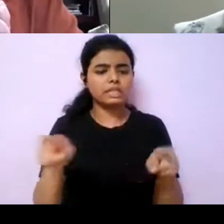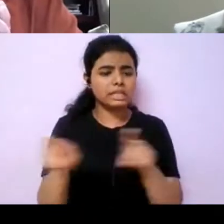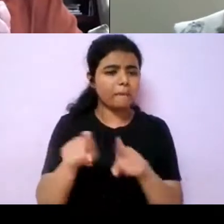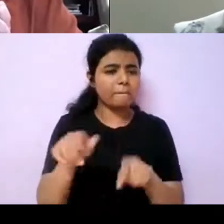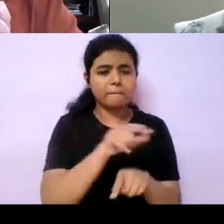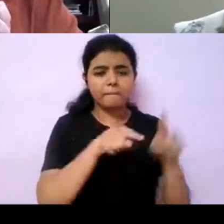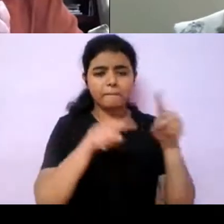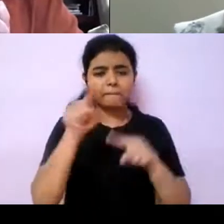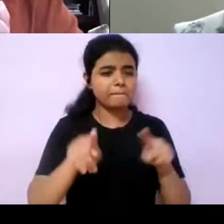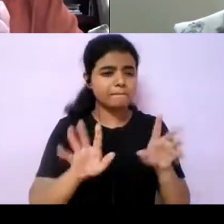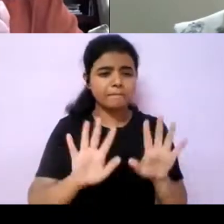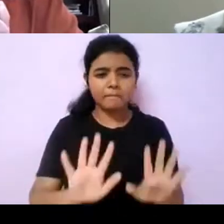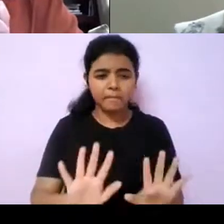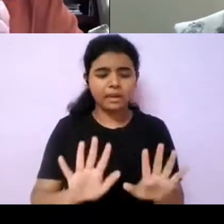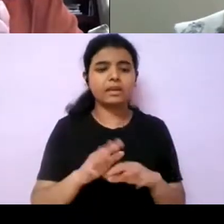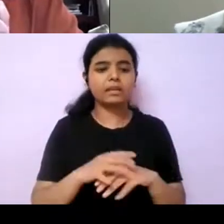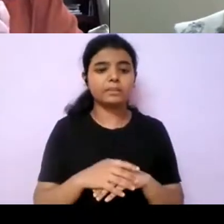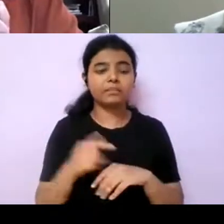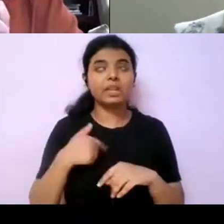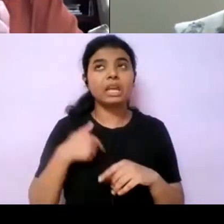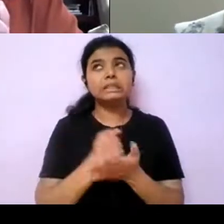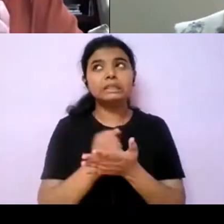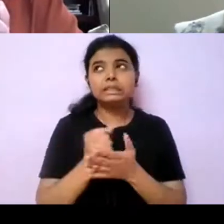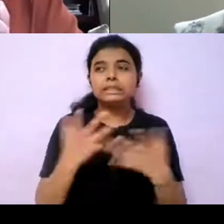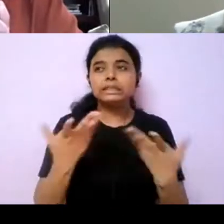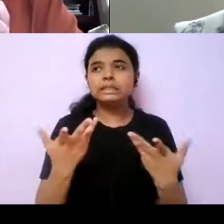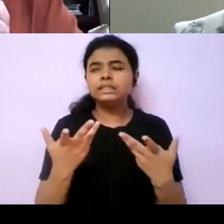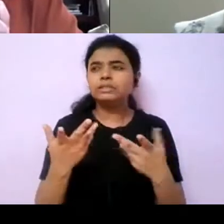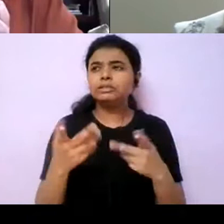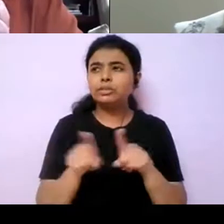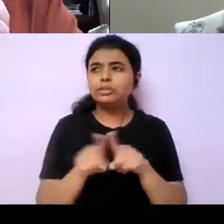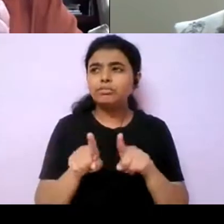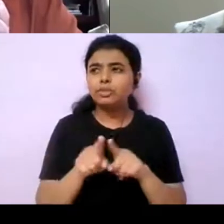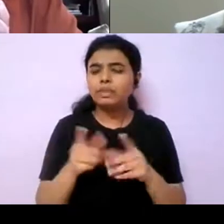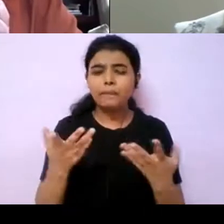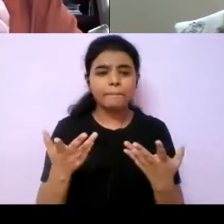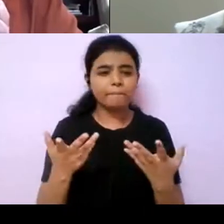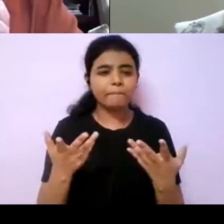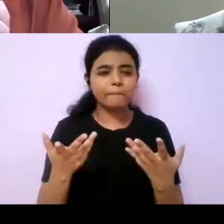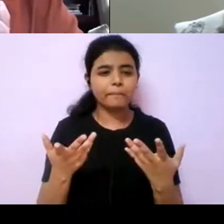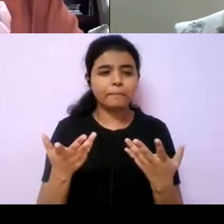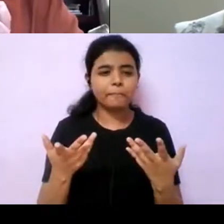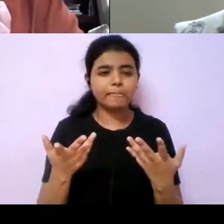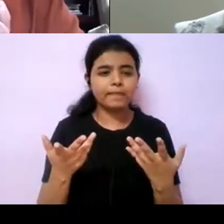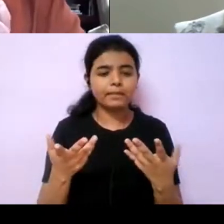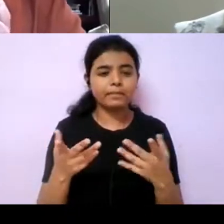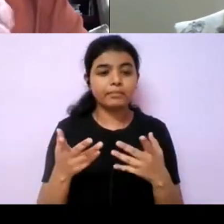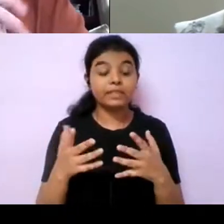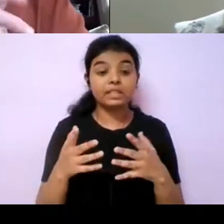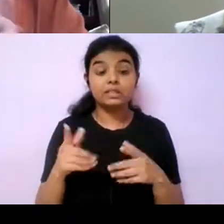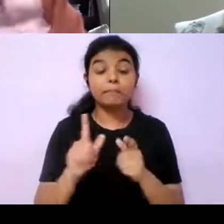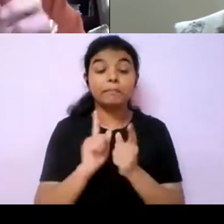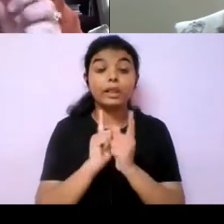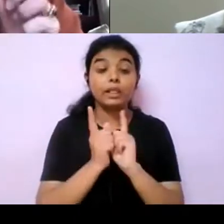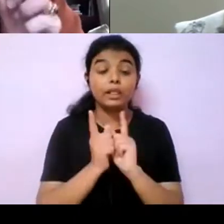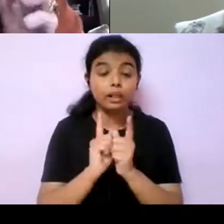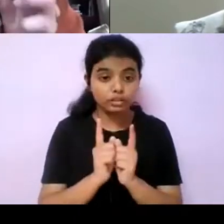tried to do, if you will, is kind of pull out some logic